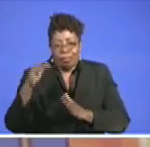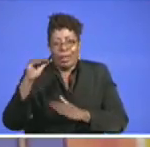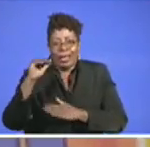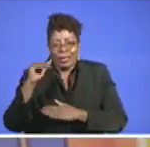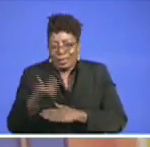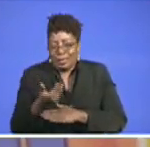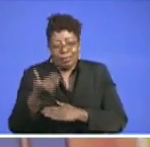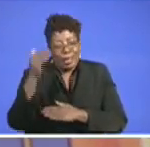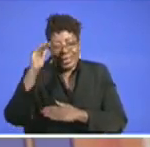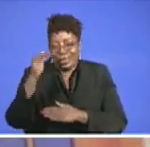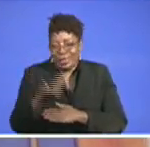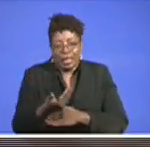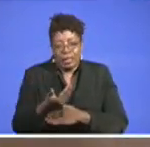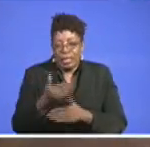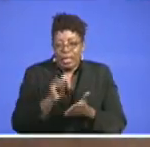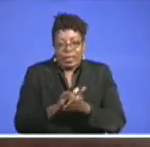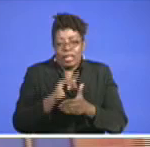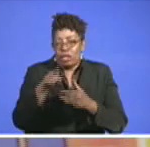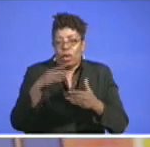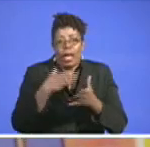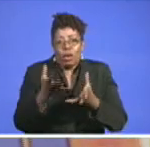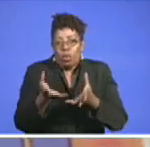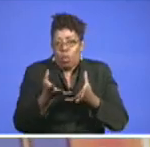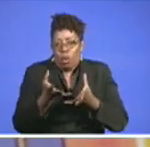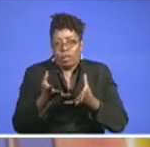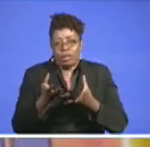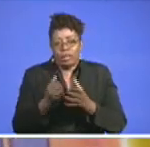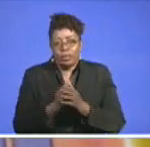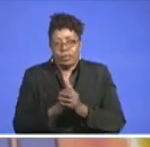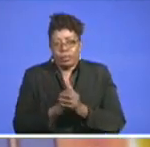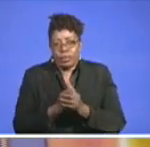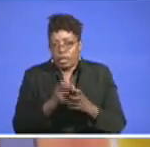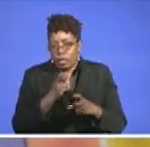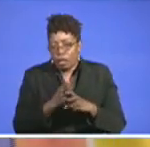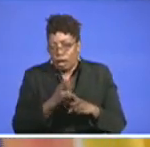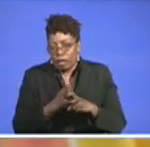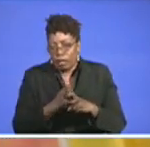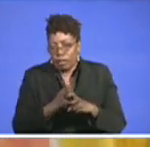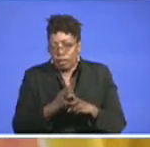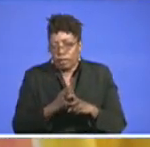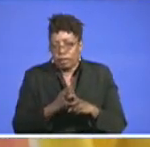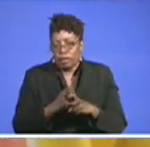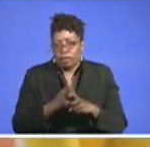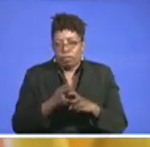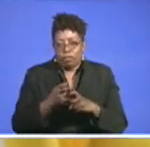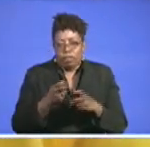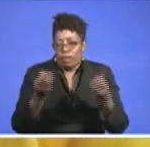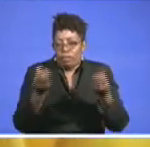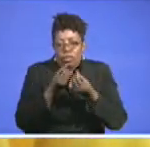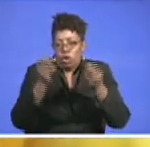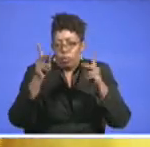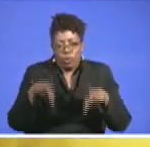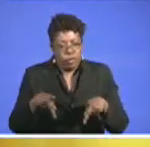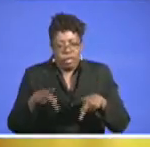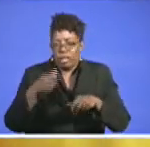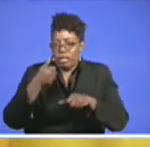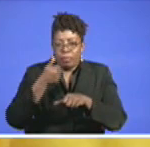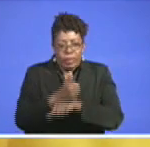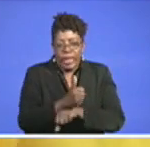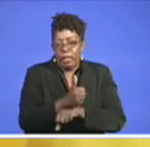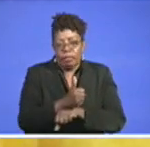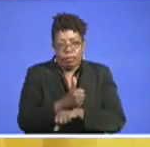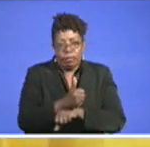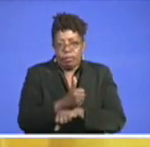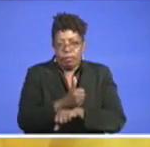I have to say. Because it's tearing me apart. I have no one charged for this